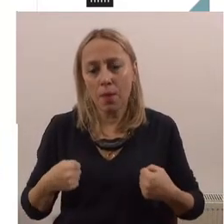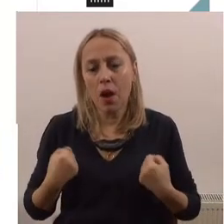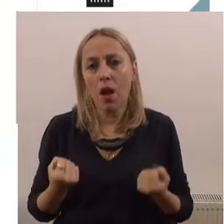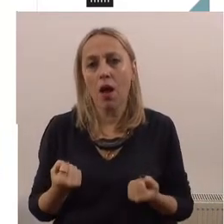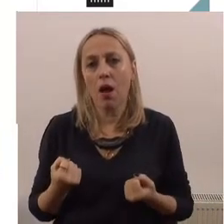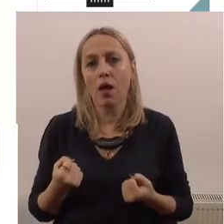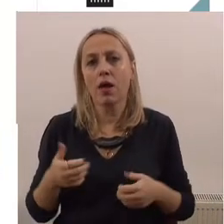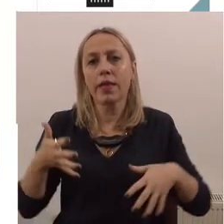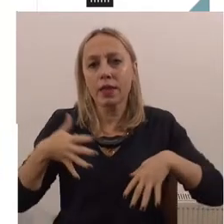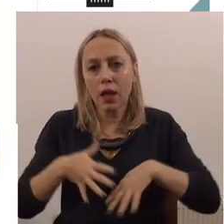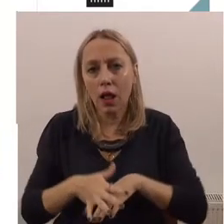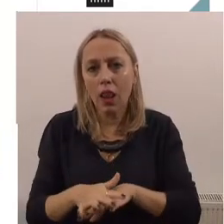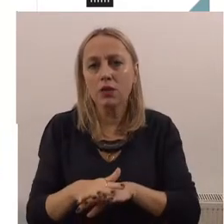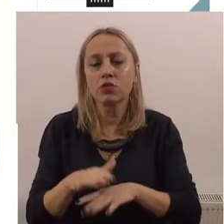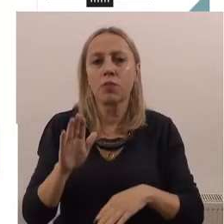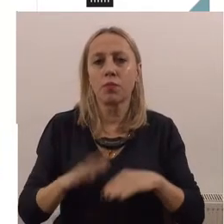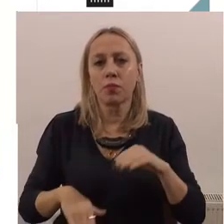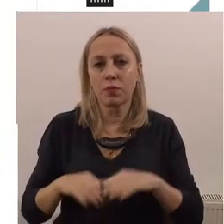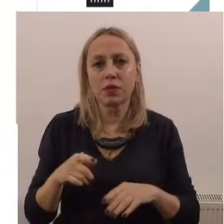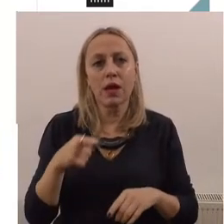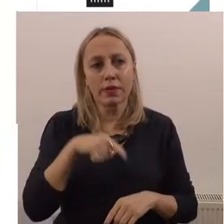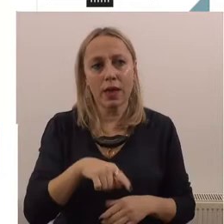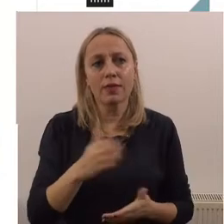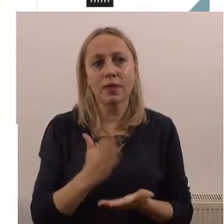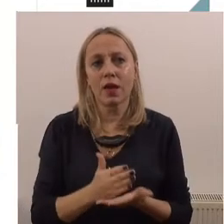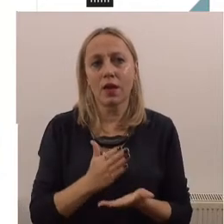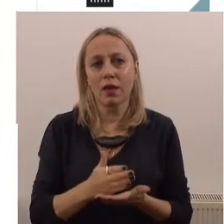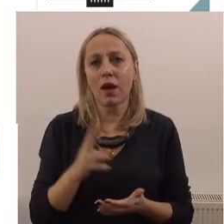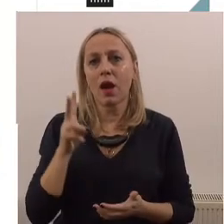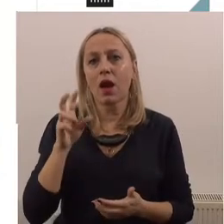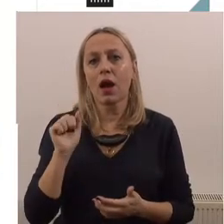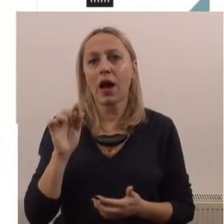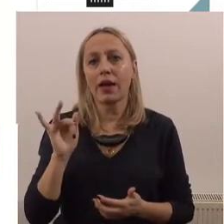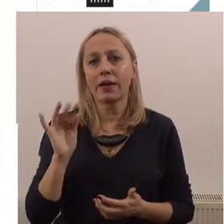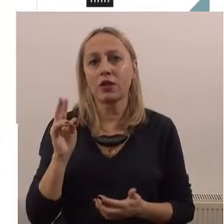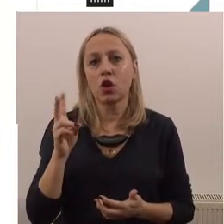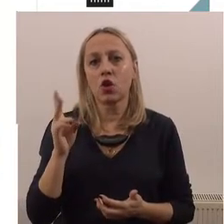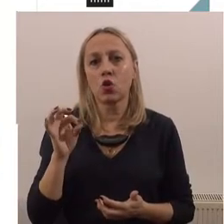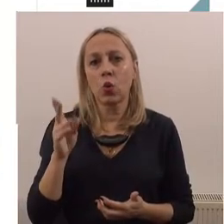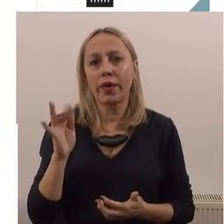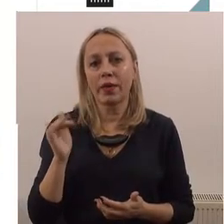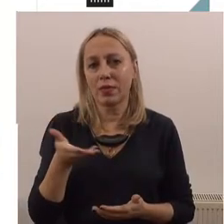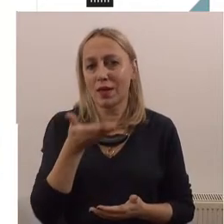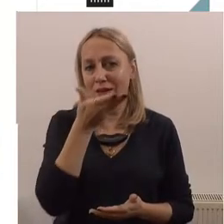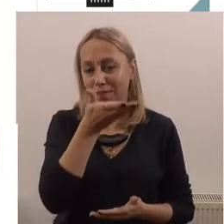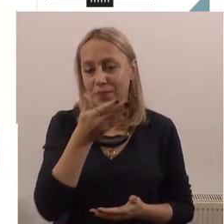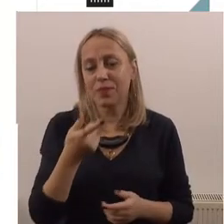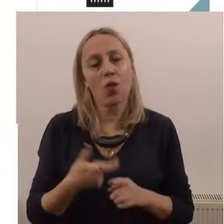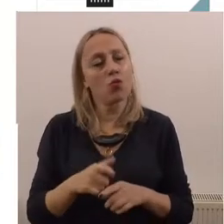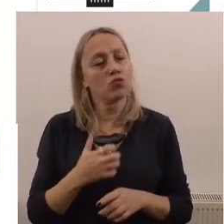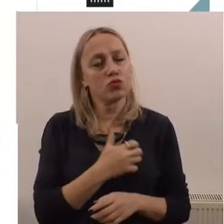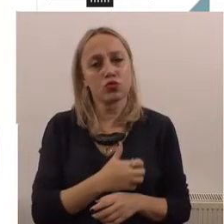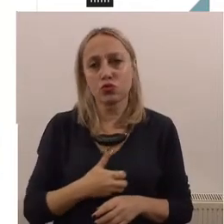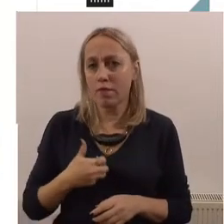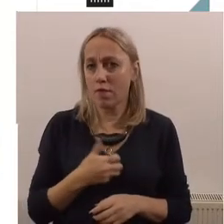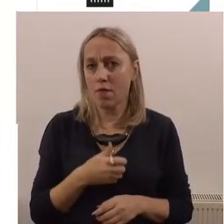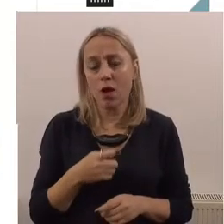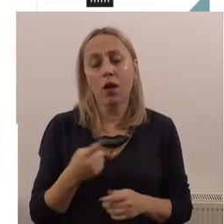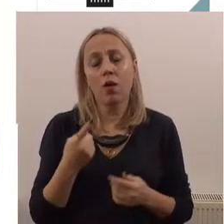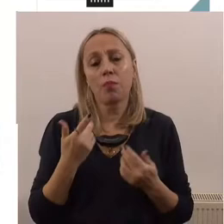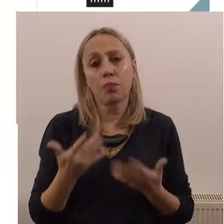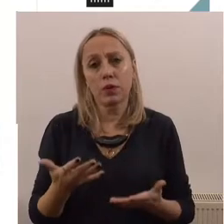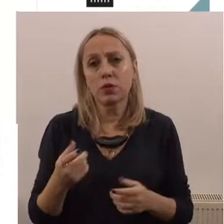hired a person who's working on inclusive practices. This is Karina Krohina. She's in the hall right